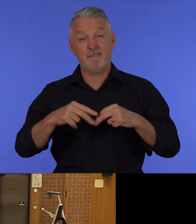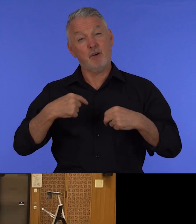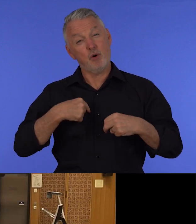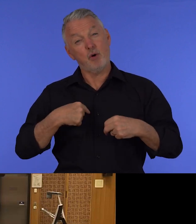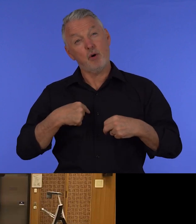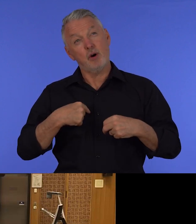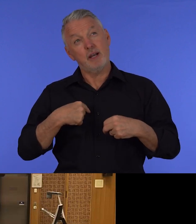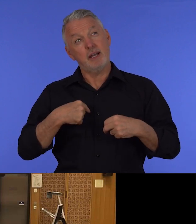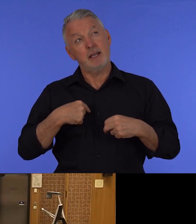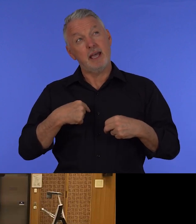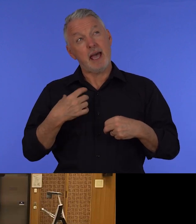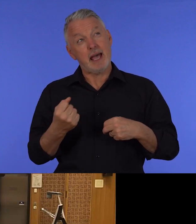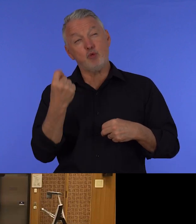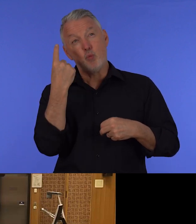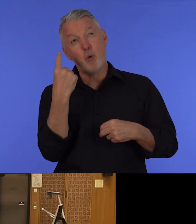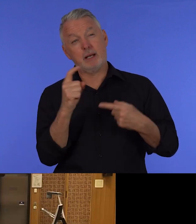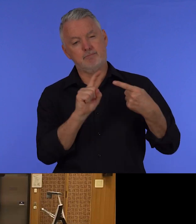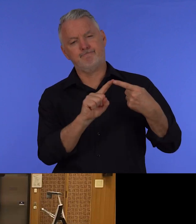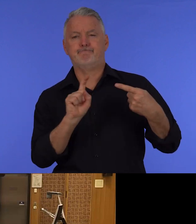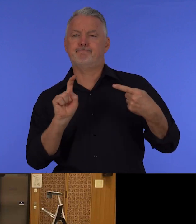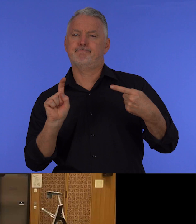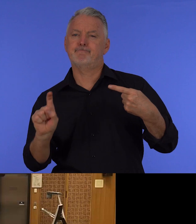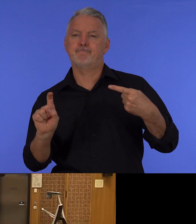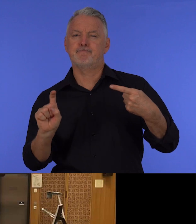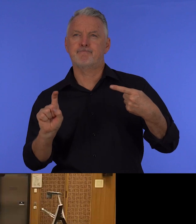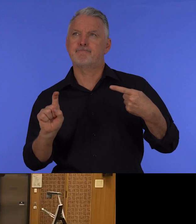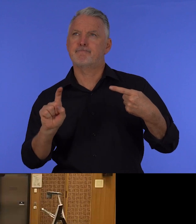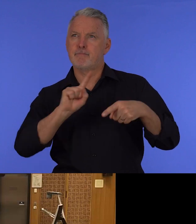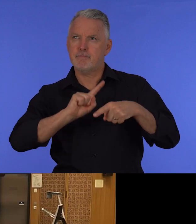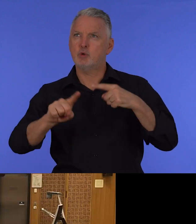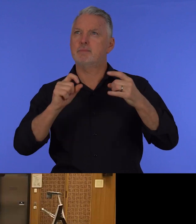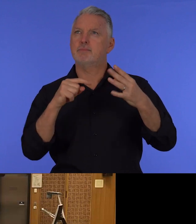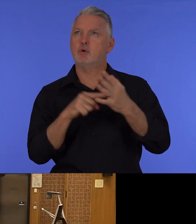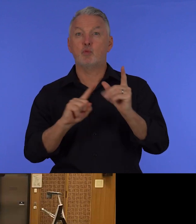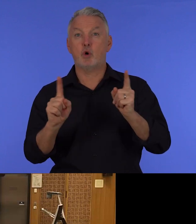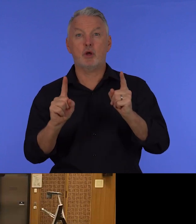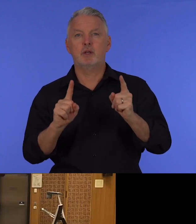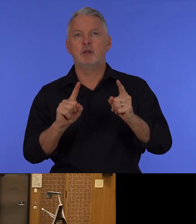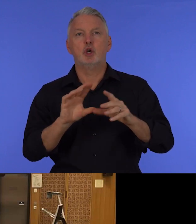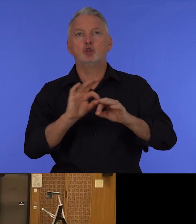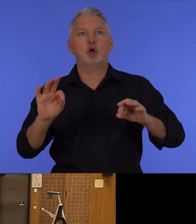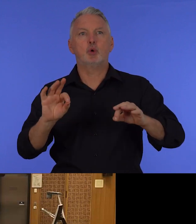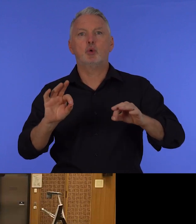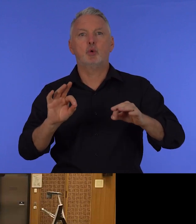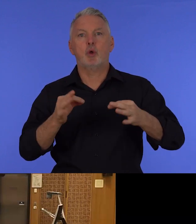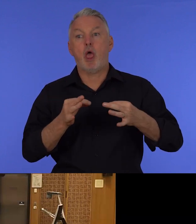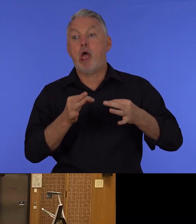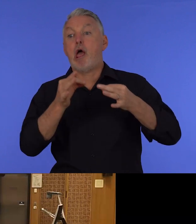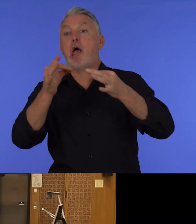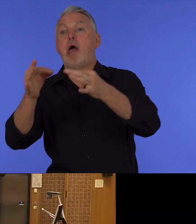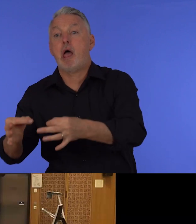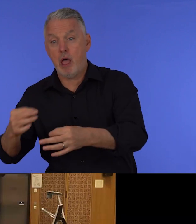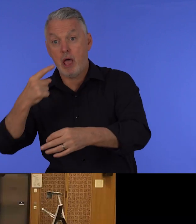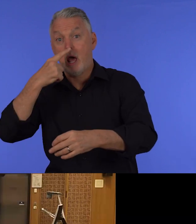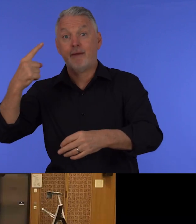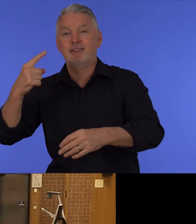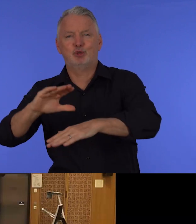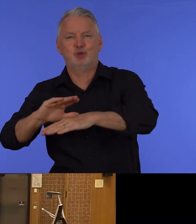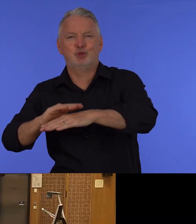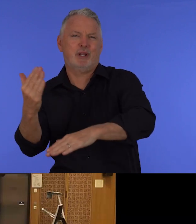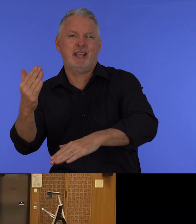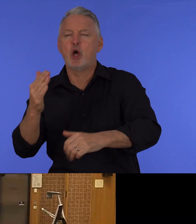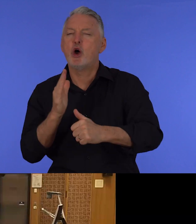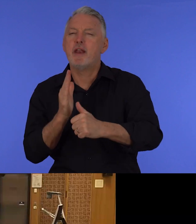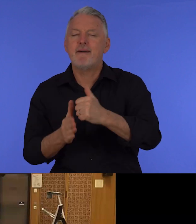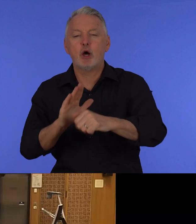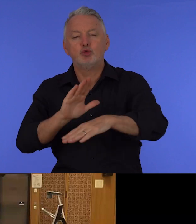So if there's anything I could probably tell new parents, it would be, start early, don't leave it to your 11.